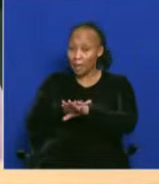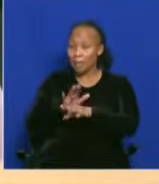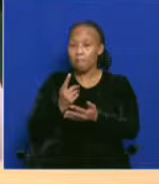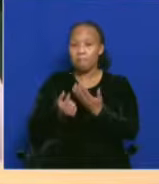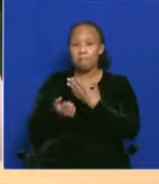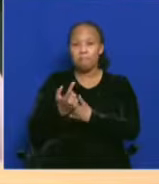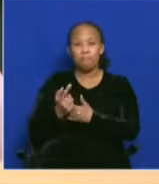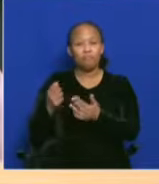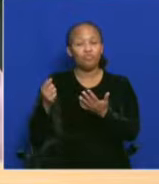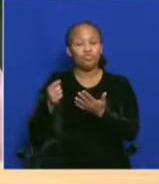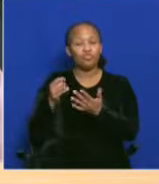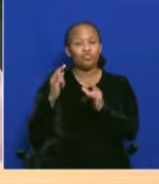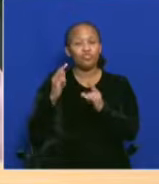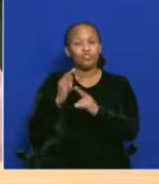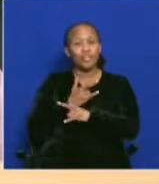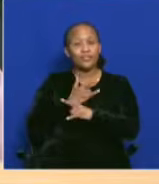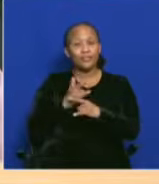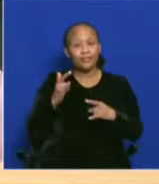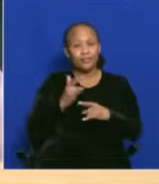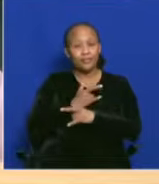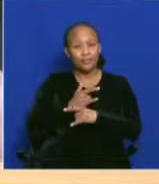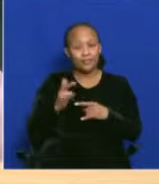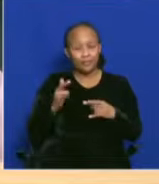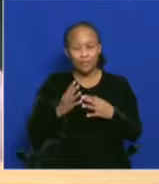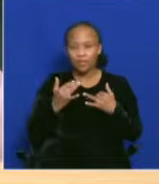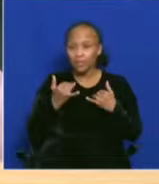General Fani is now at the SAPS.